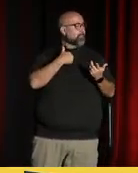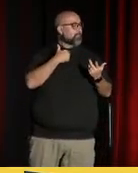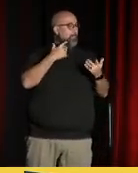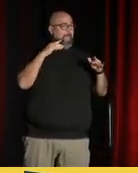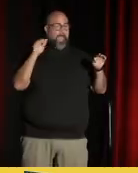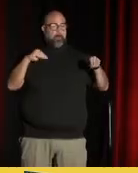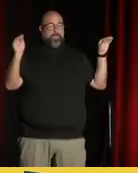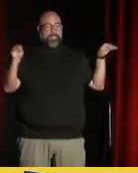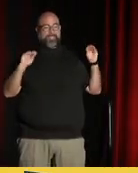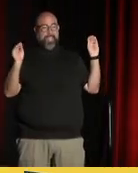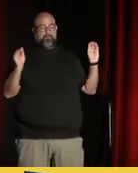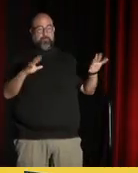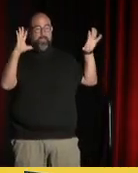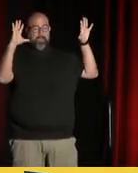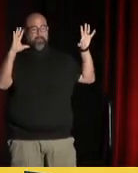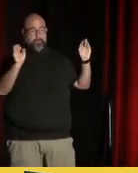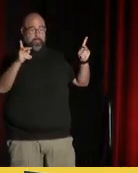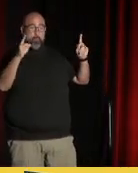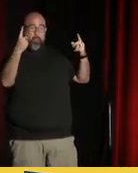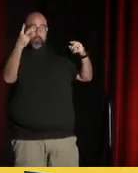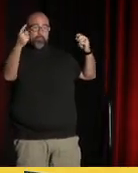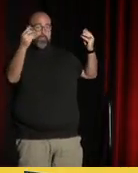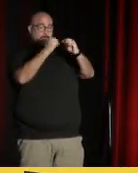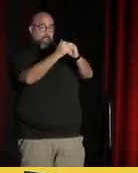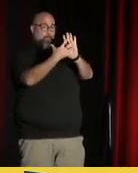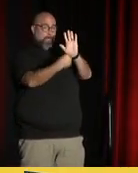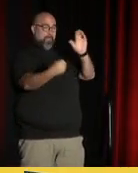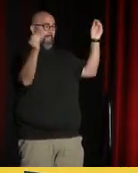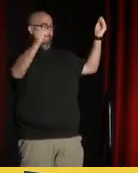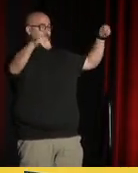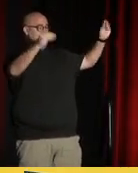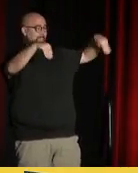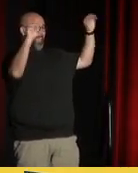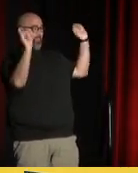Let's all say abracadabra. Ready? 1, 2, 3.